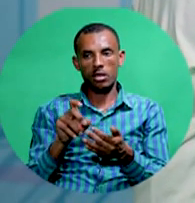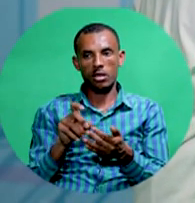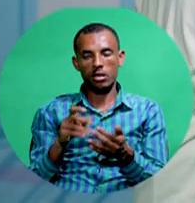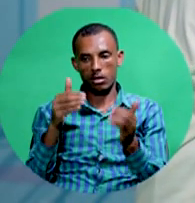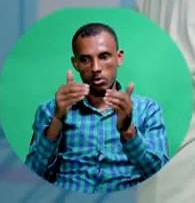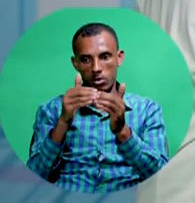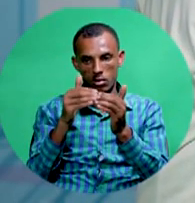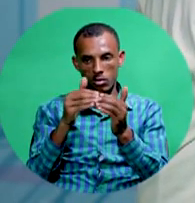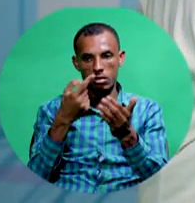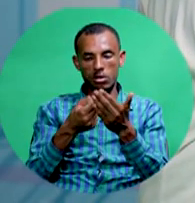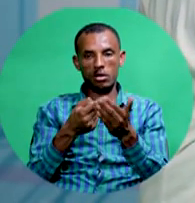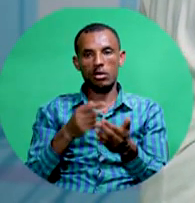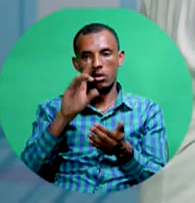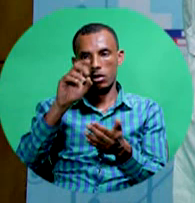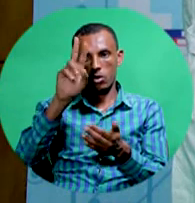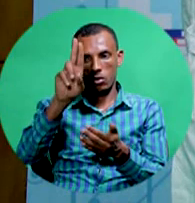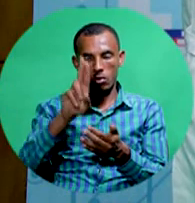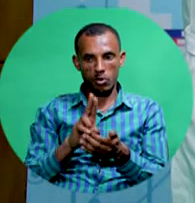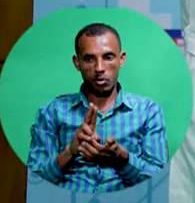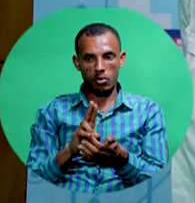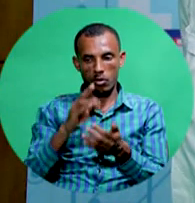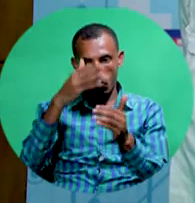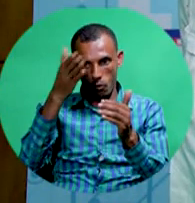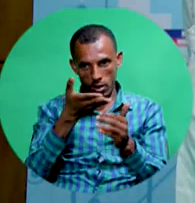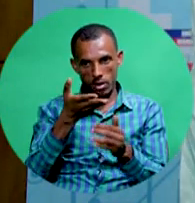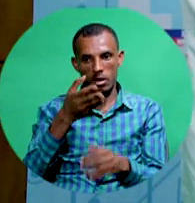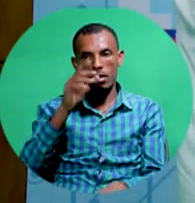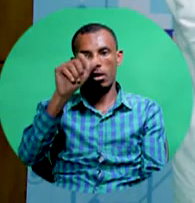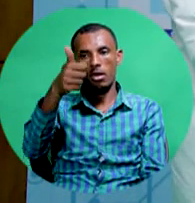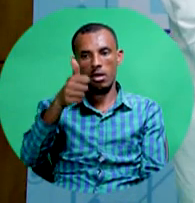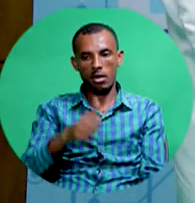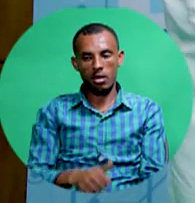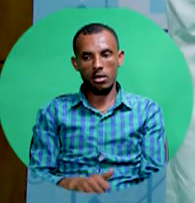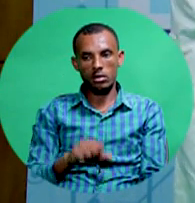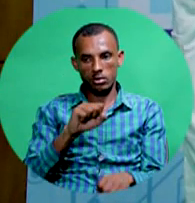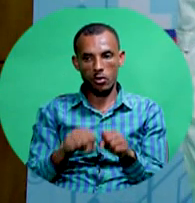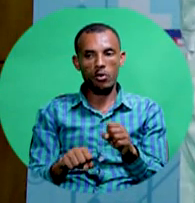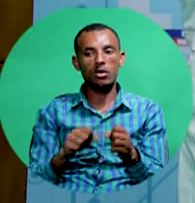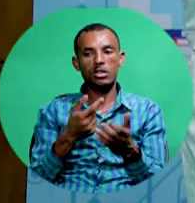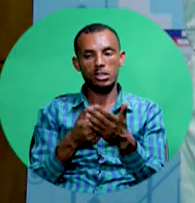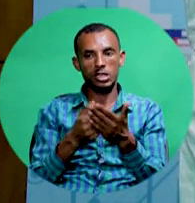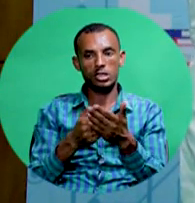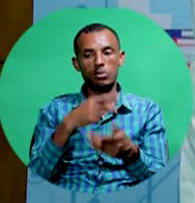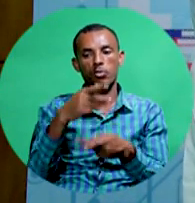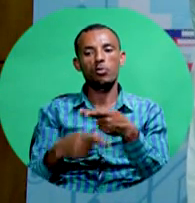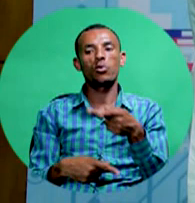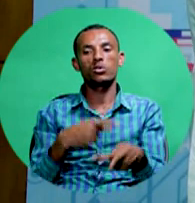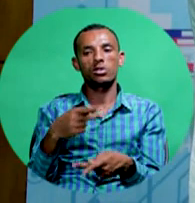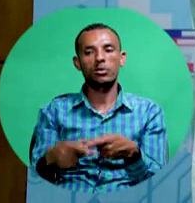is equal to this du over a. So, in this procedure,